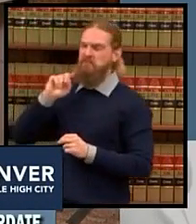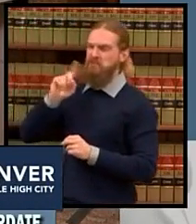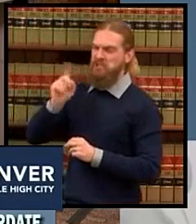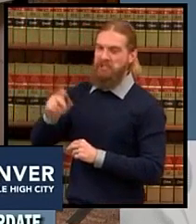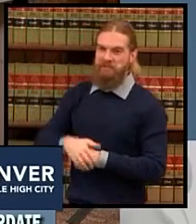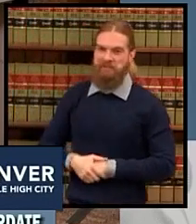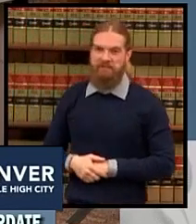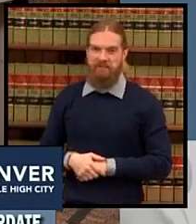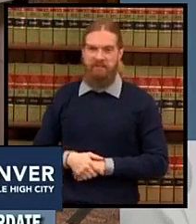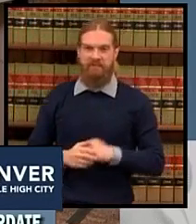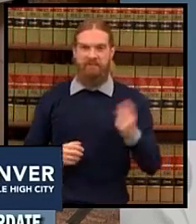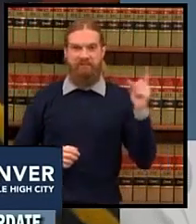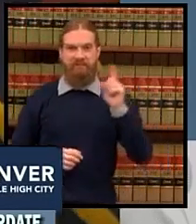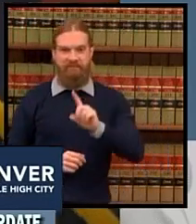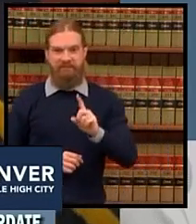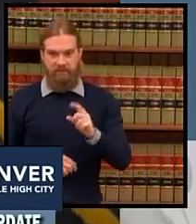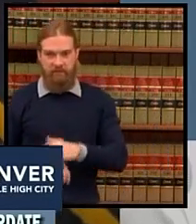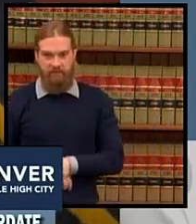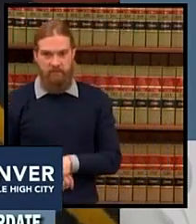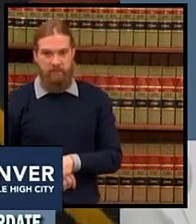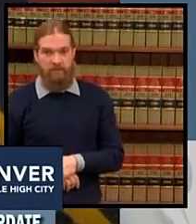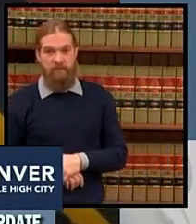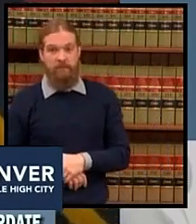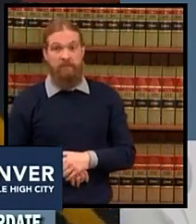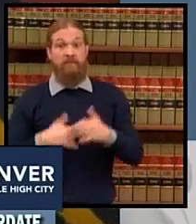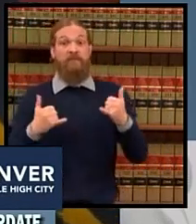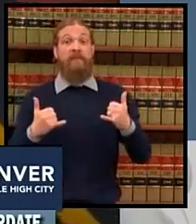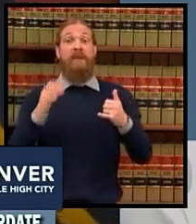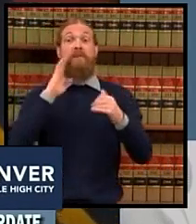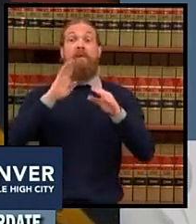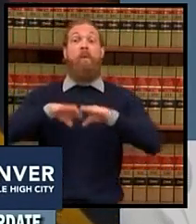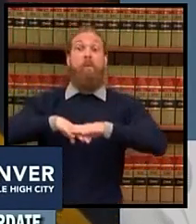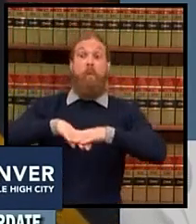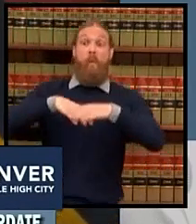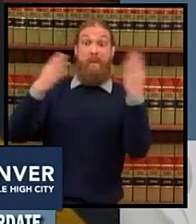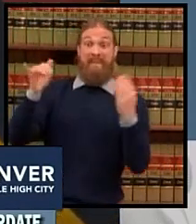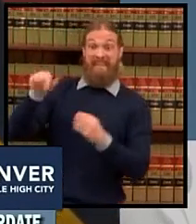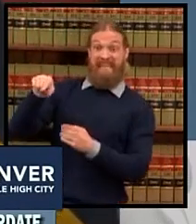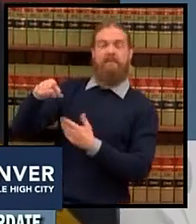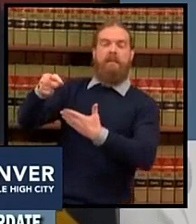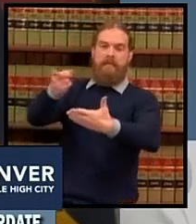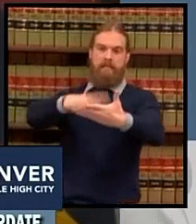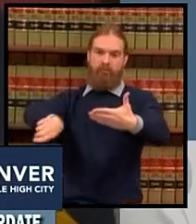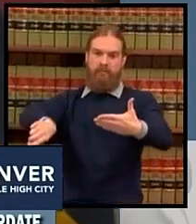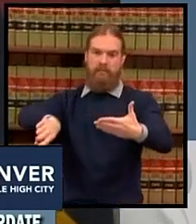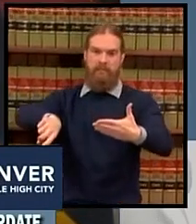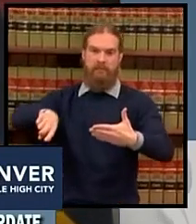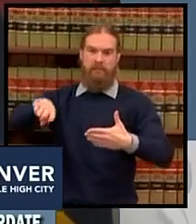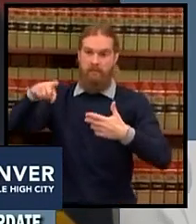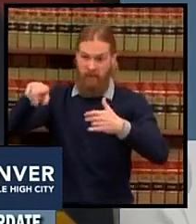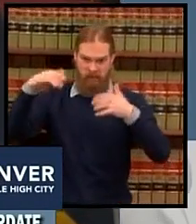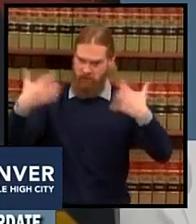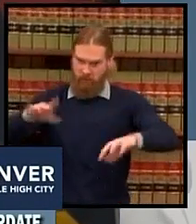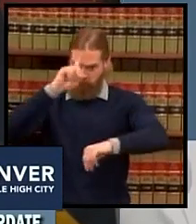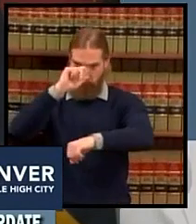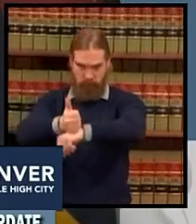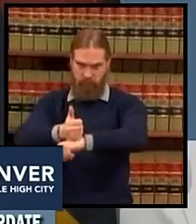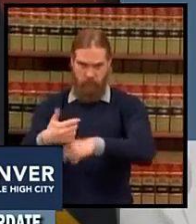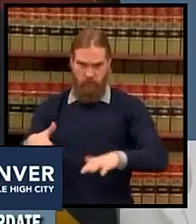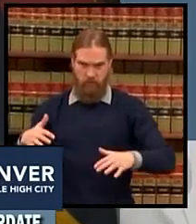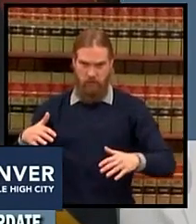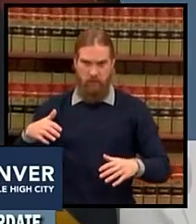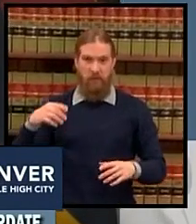it very well. I mean, it opens next week, and that was very deliberate. One of the things that we did very early